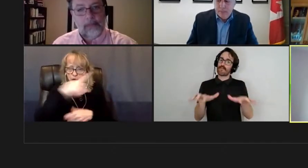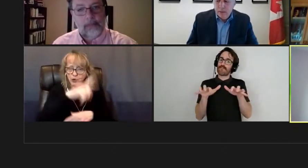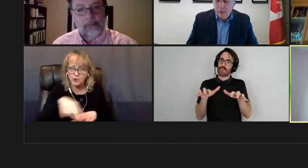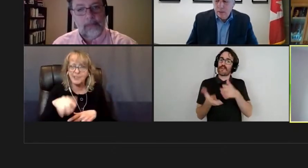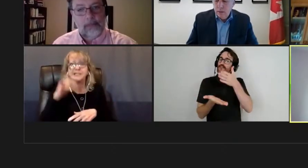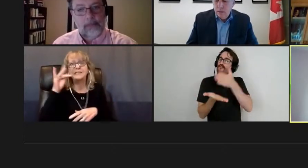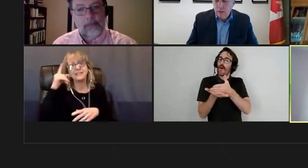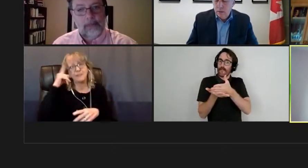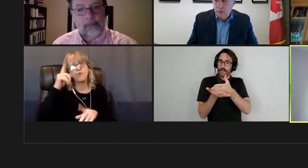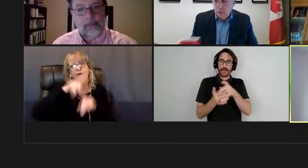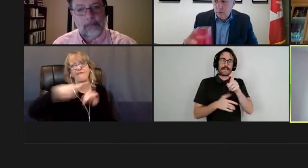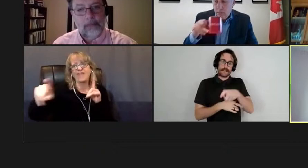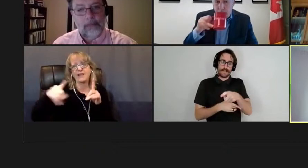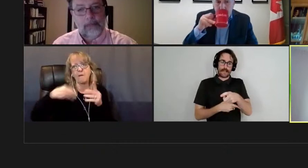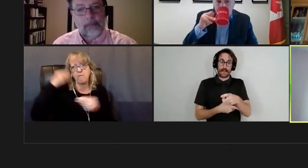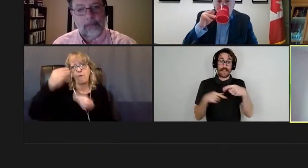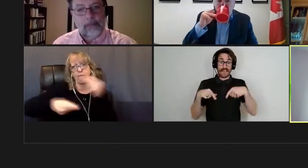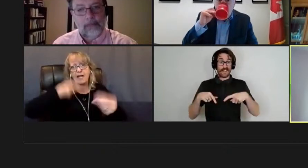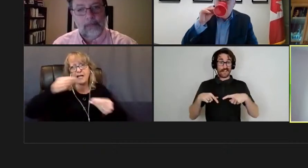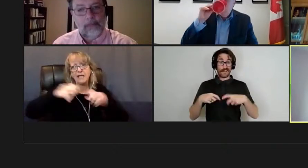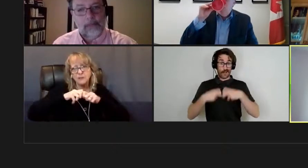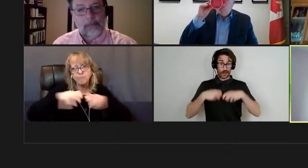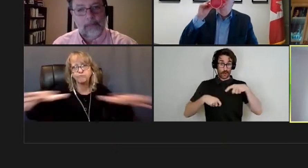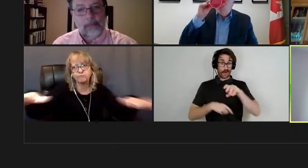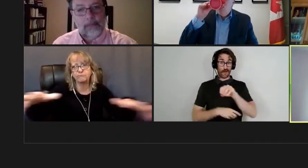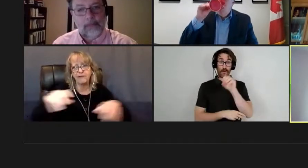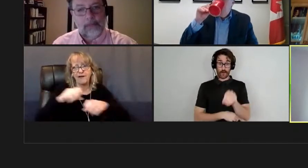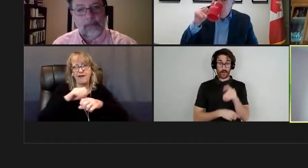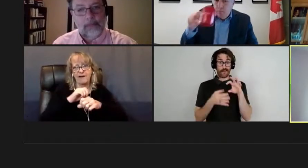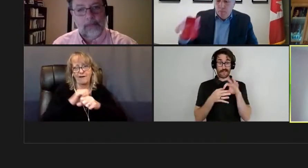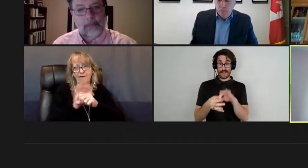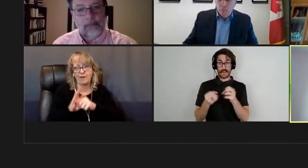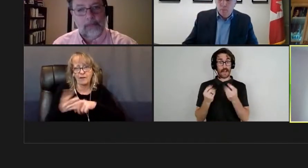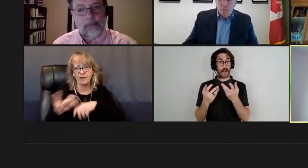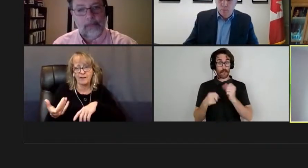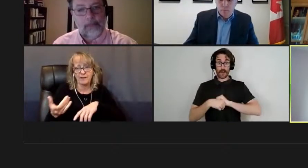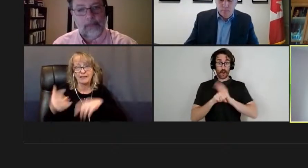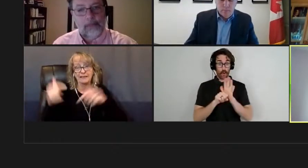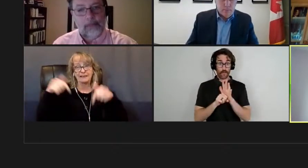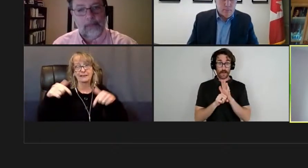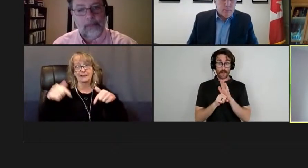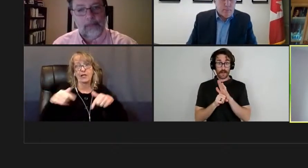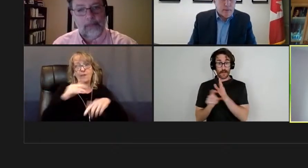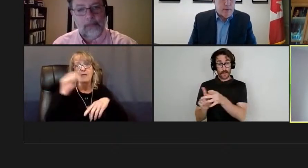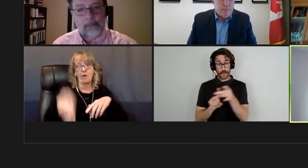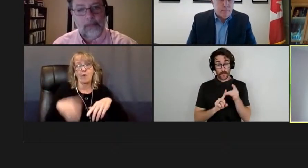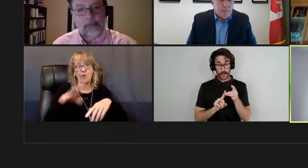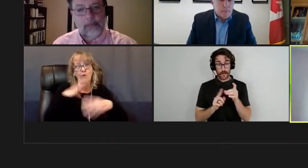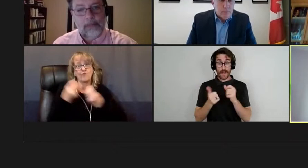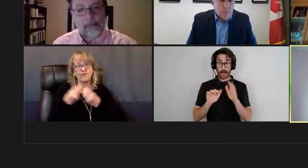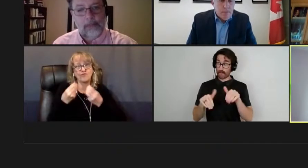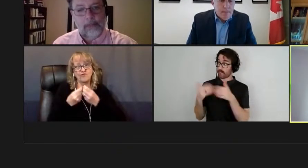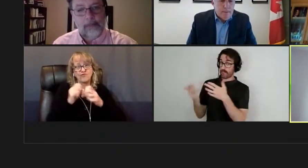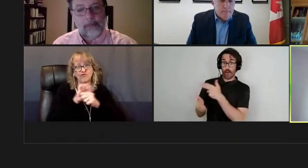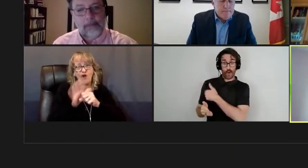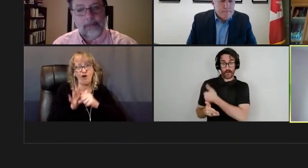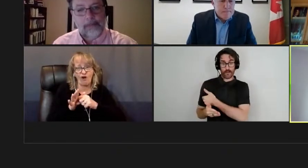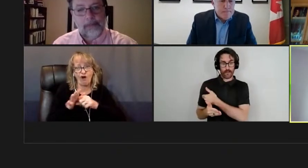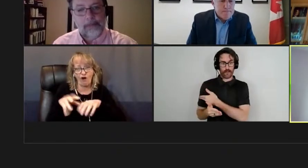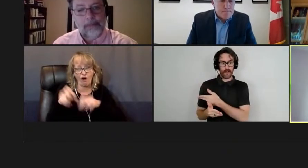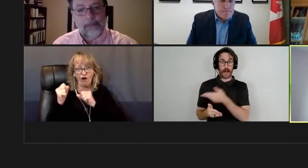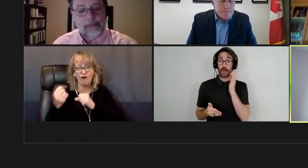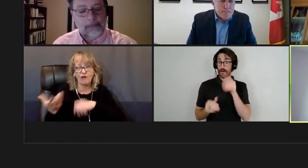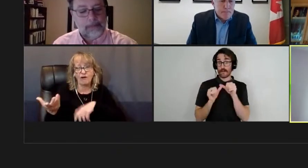concerning situation that we find ourselves in Ottawa with respect to the number of cases and hospitalizations. And, you know, I will continue to